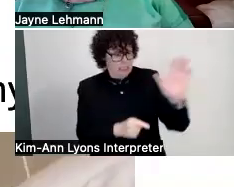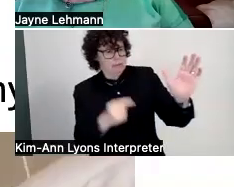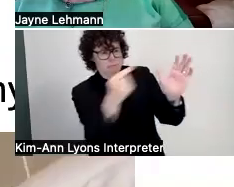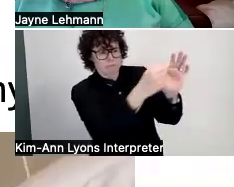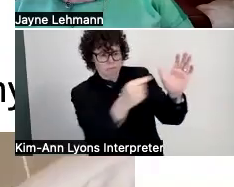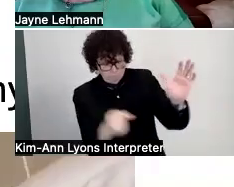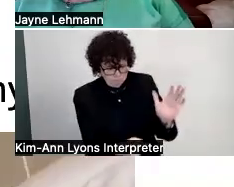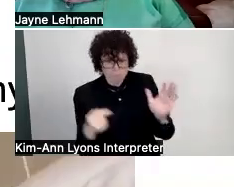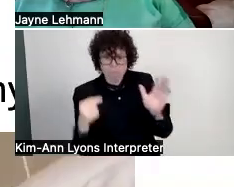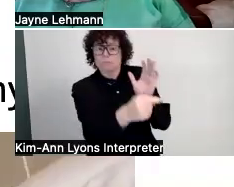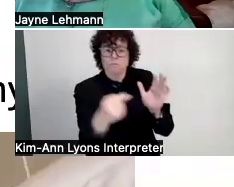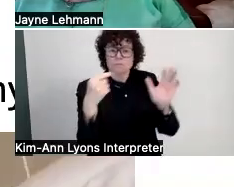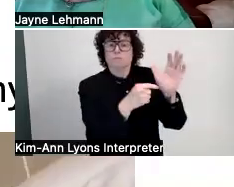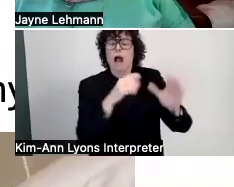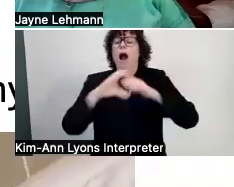easy.